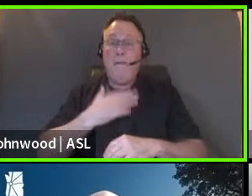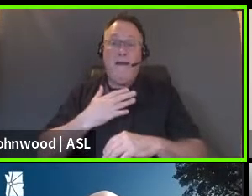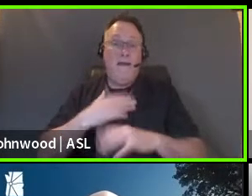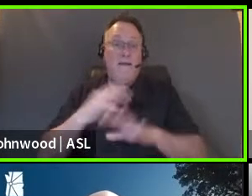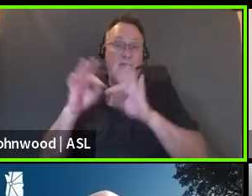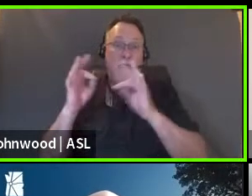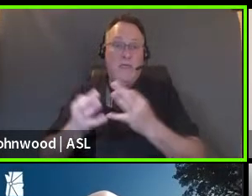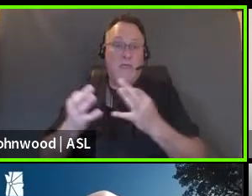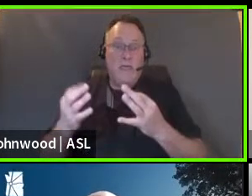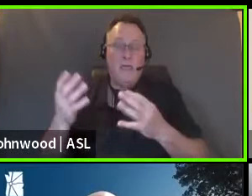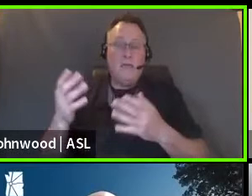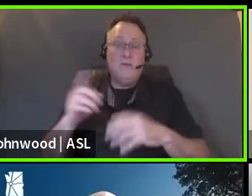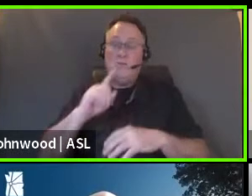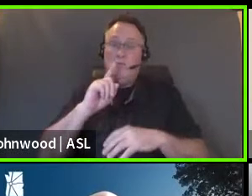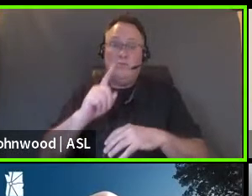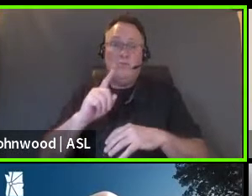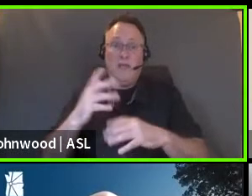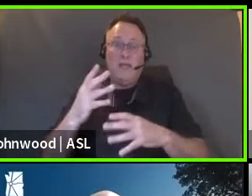was quite a journey.